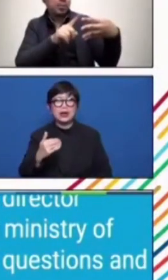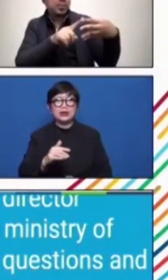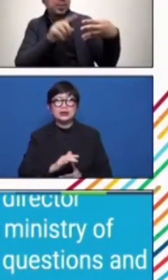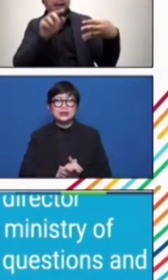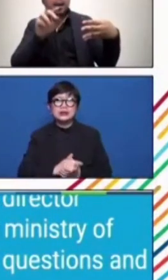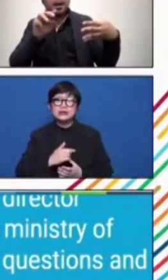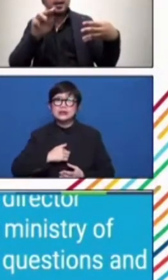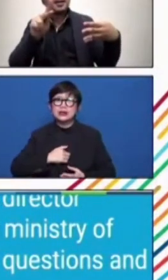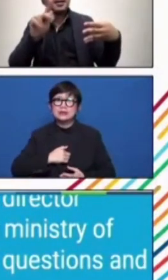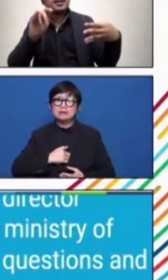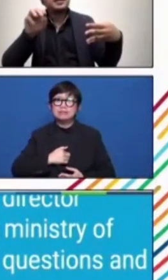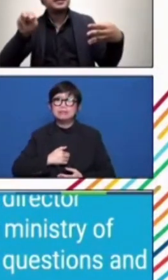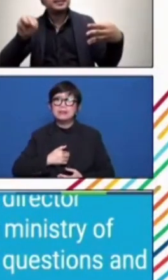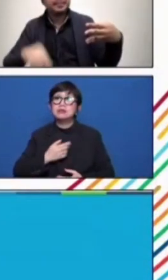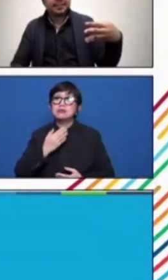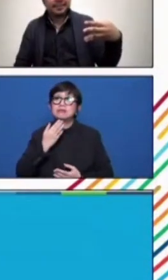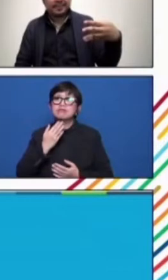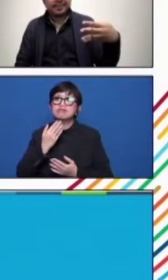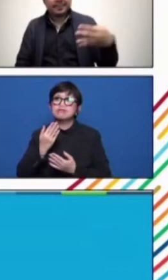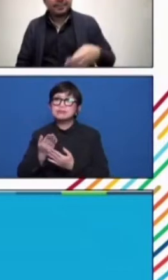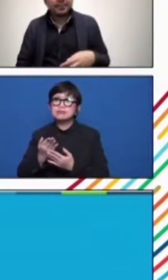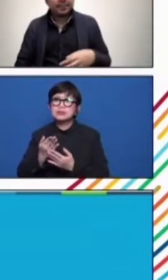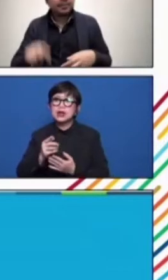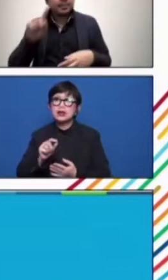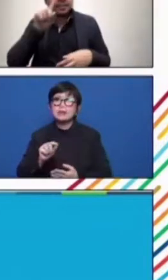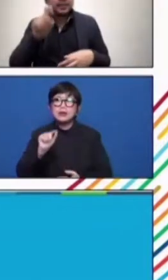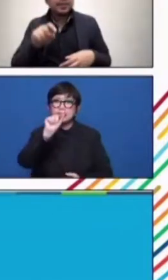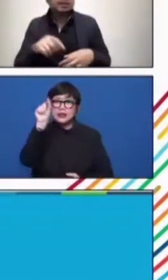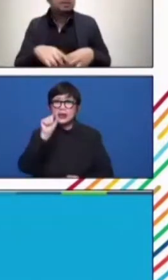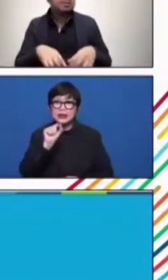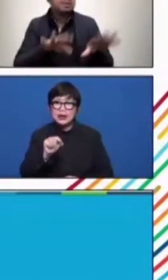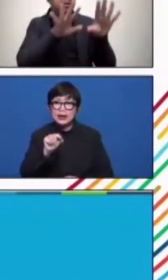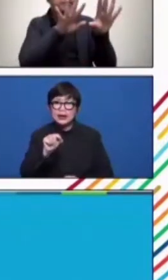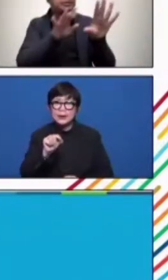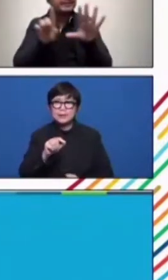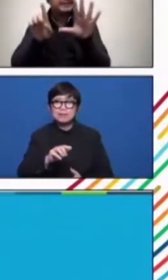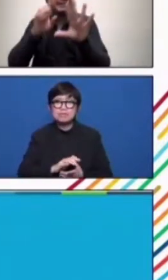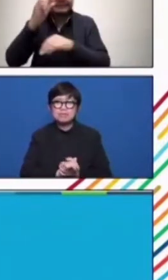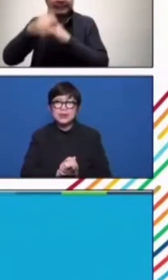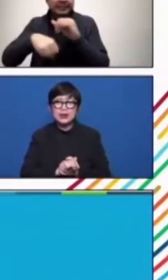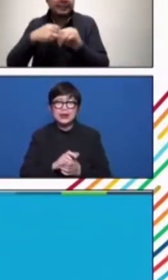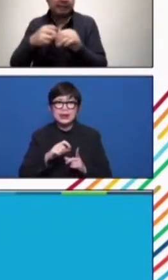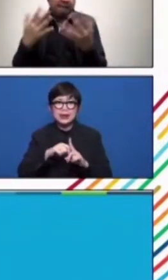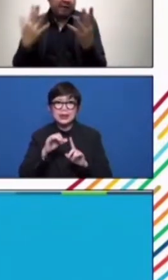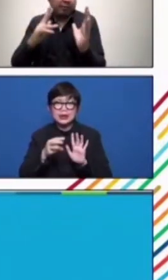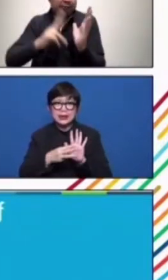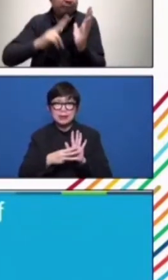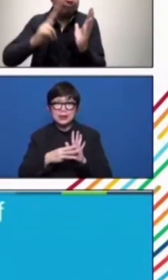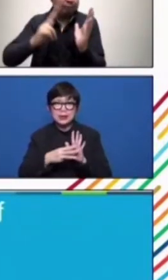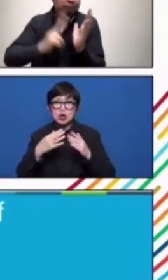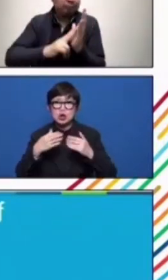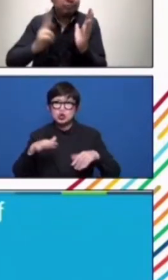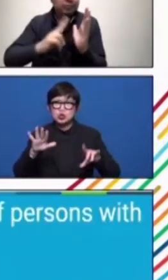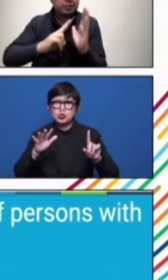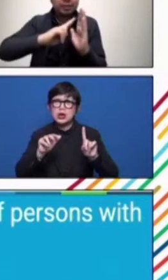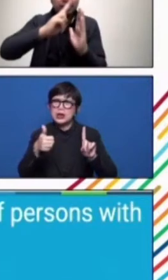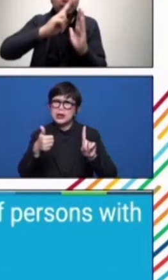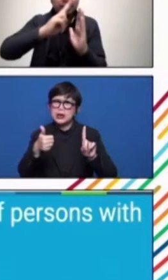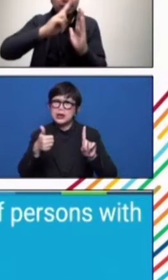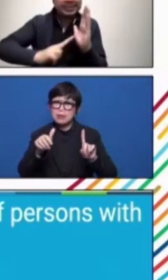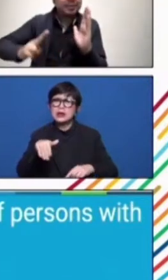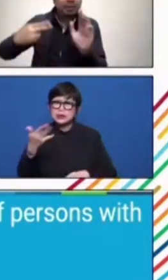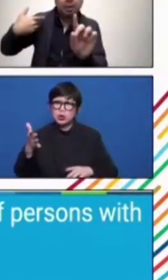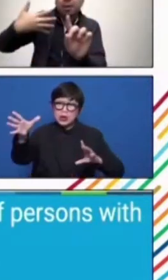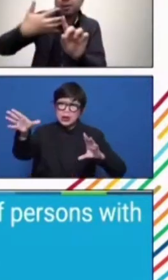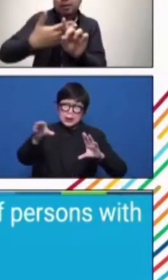uh Miss Kim 16 years after the adoption of the convention on the rights of persons with disabilities where are are